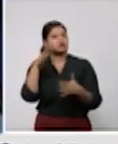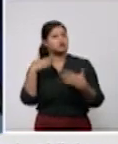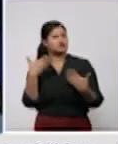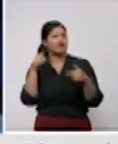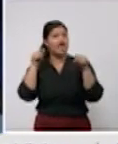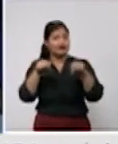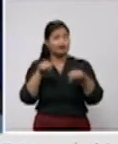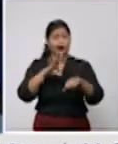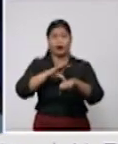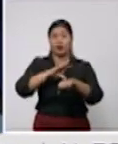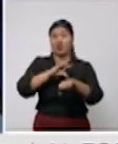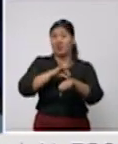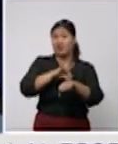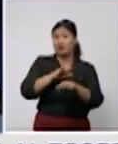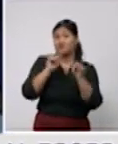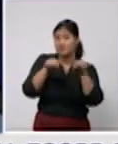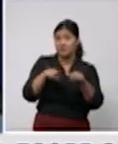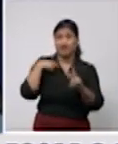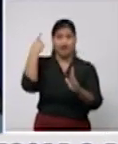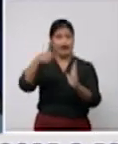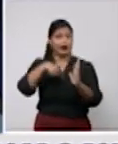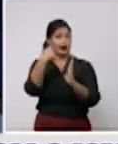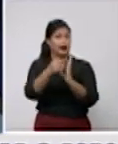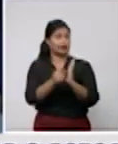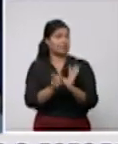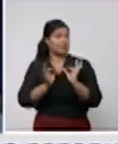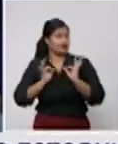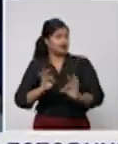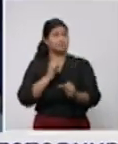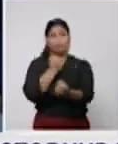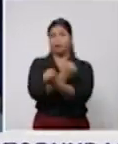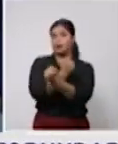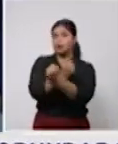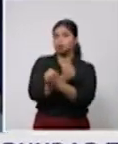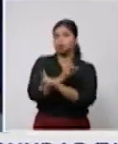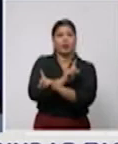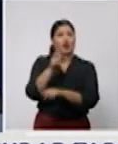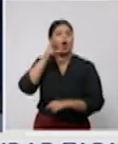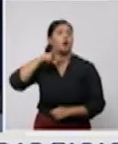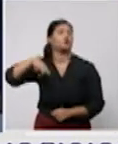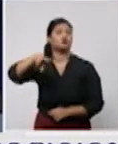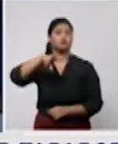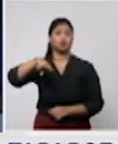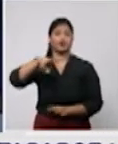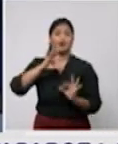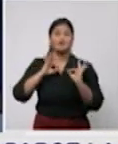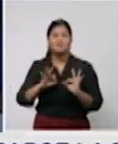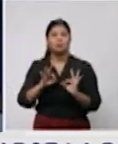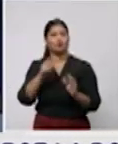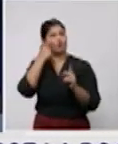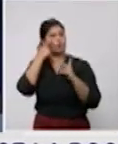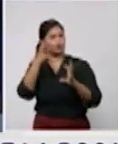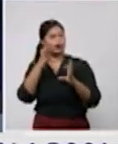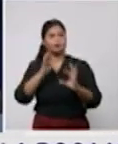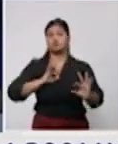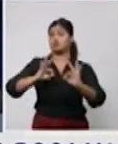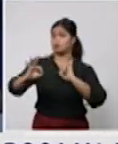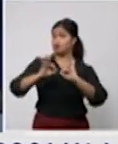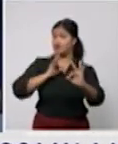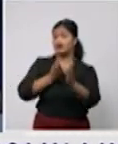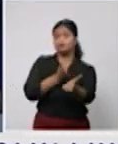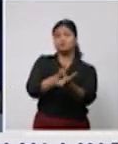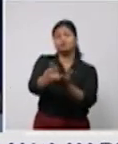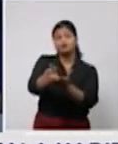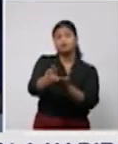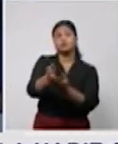of serious and critical cases, as well as deaths. However, as the number of